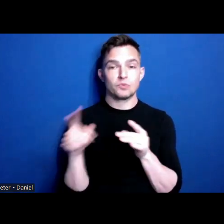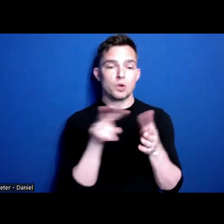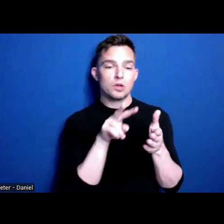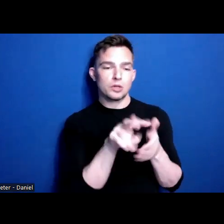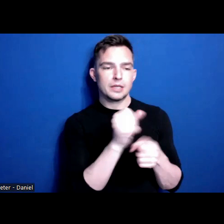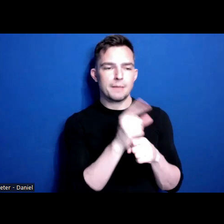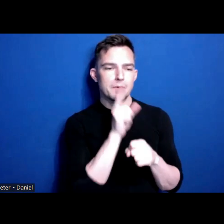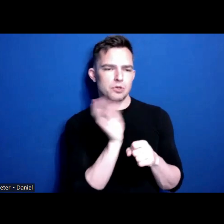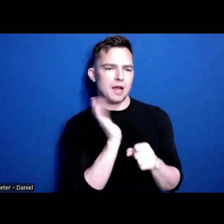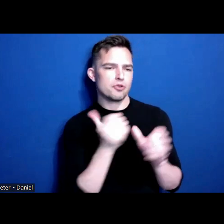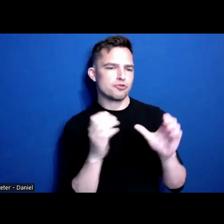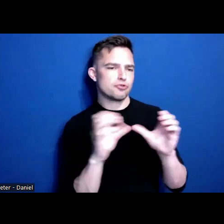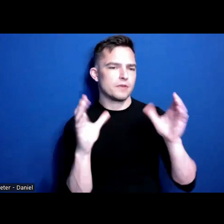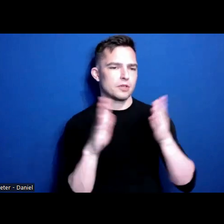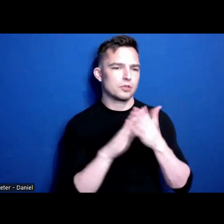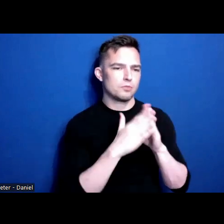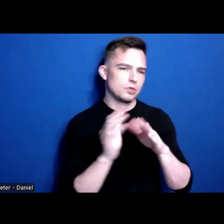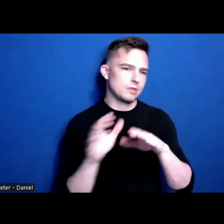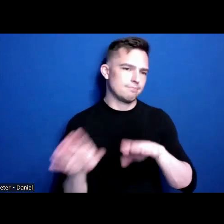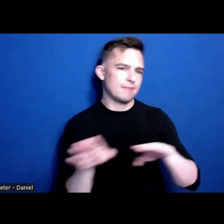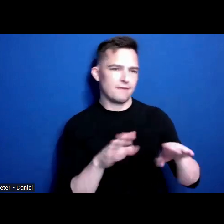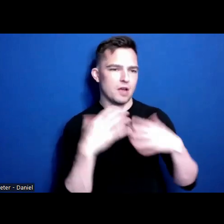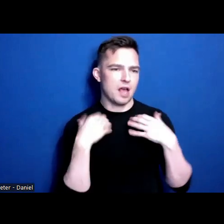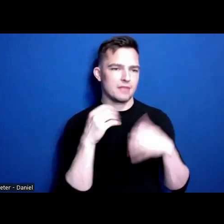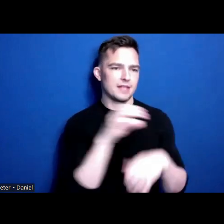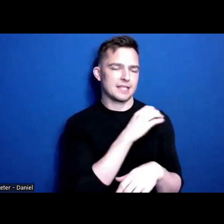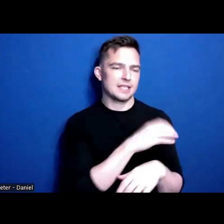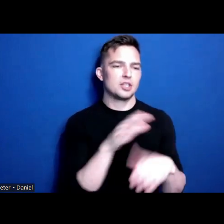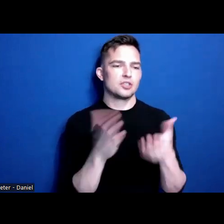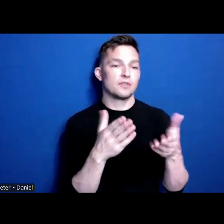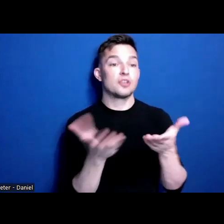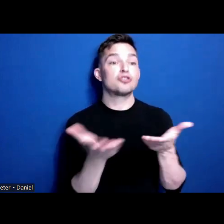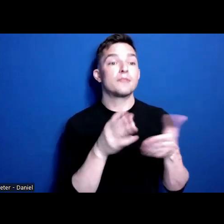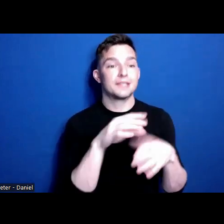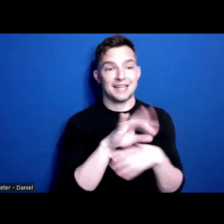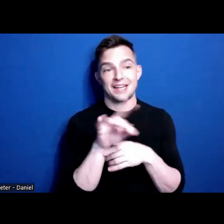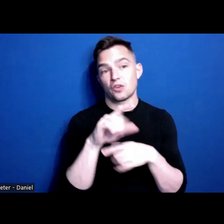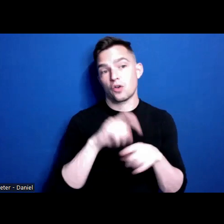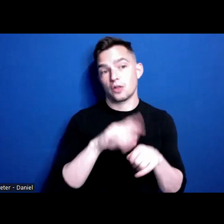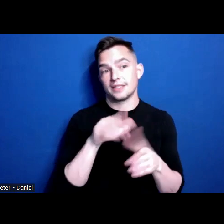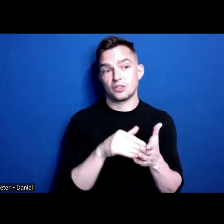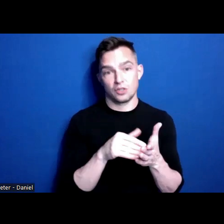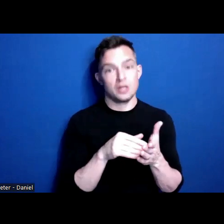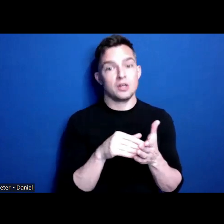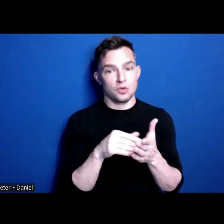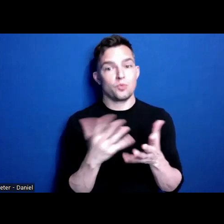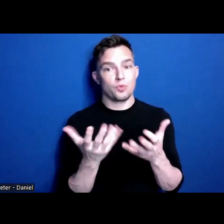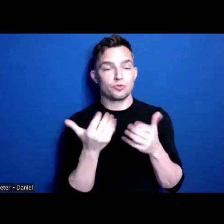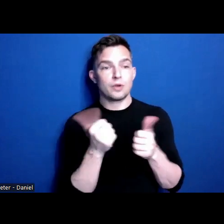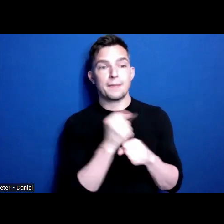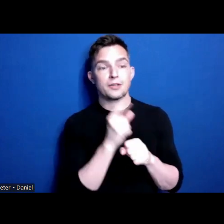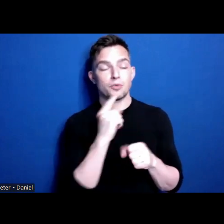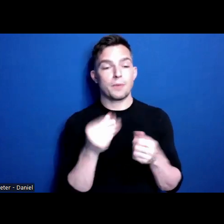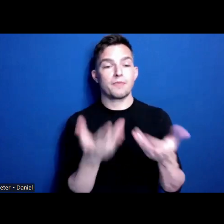that our certified community behavioral health clinics serve as 988 call centers, that we provide crisis